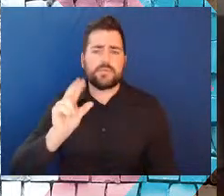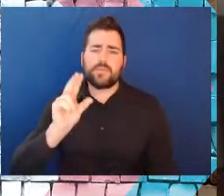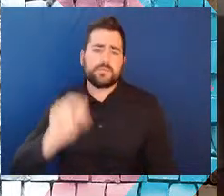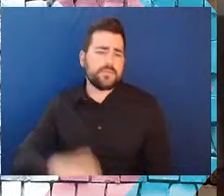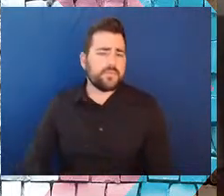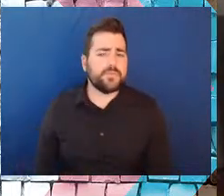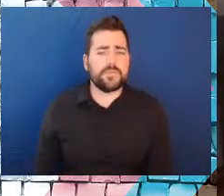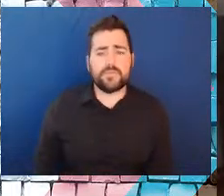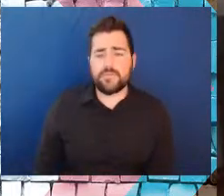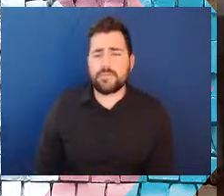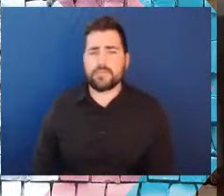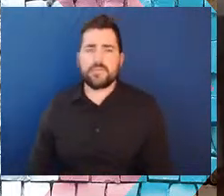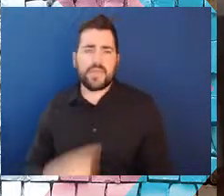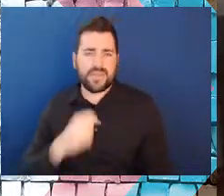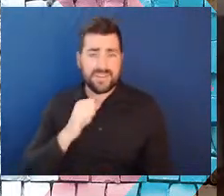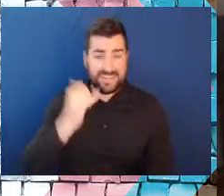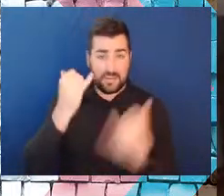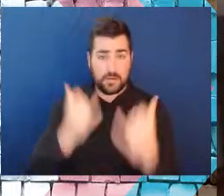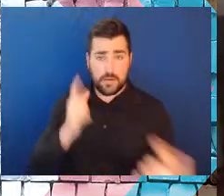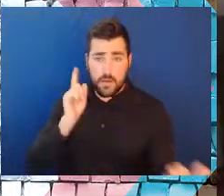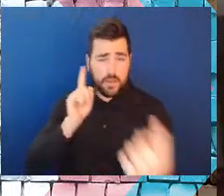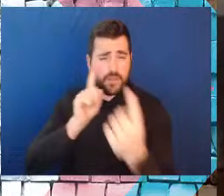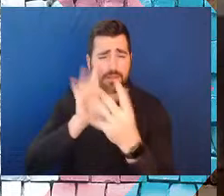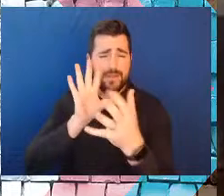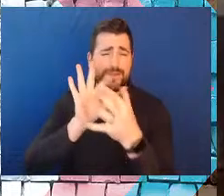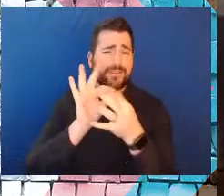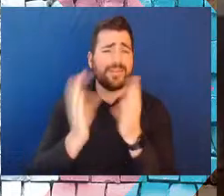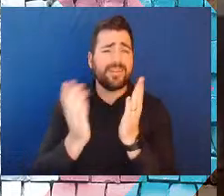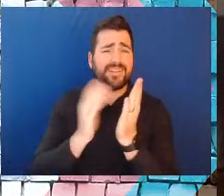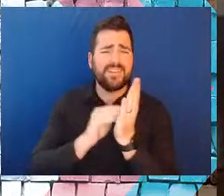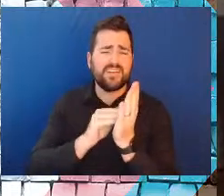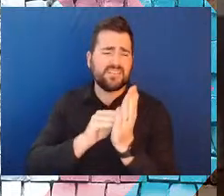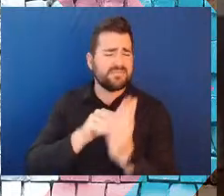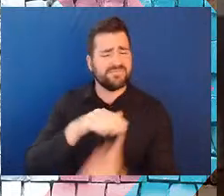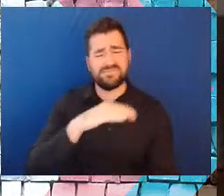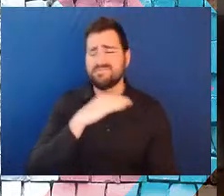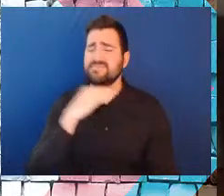ain't gonna take you back like I did before.